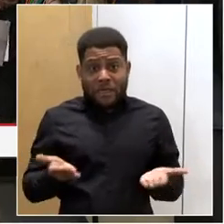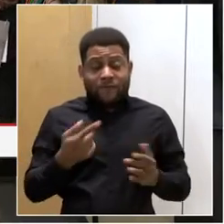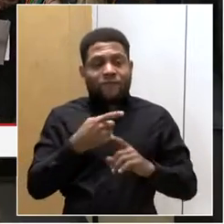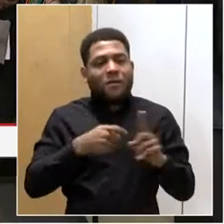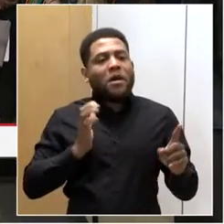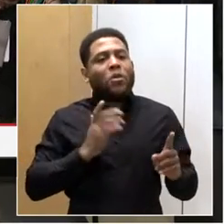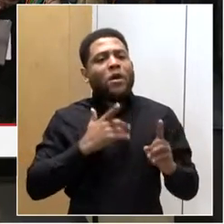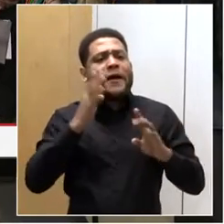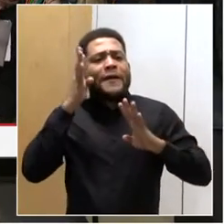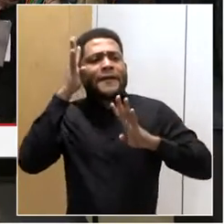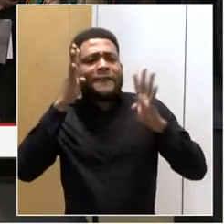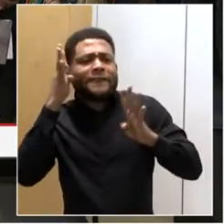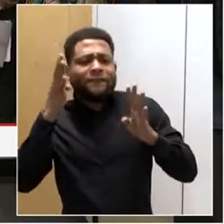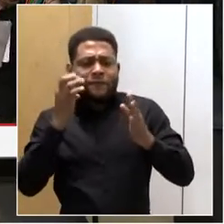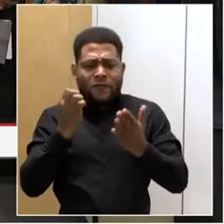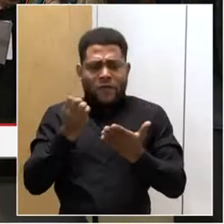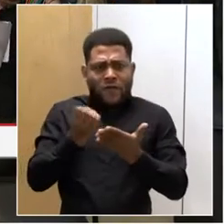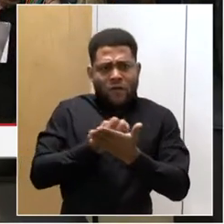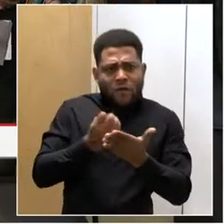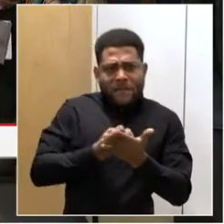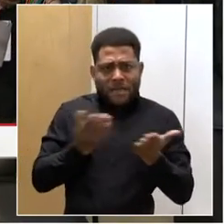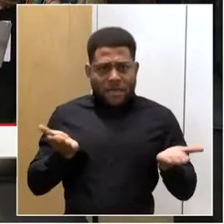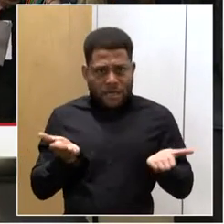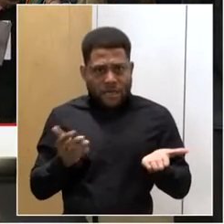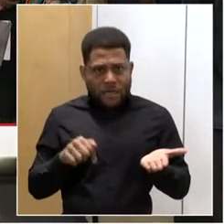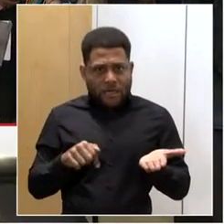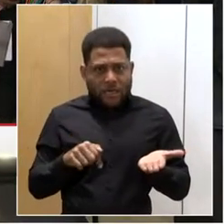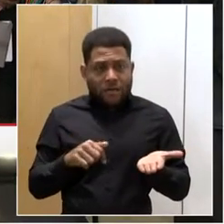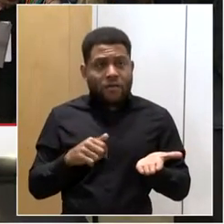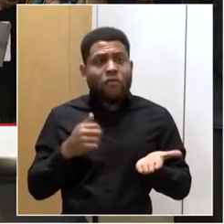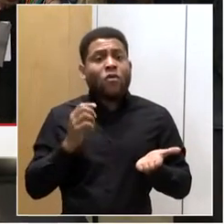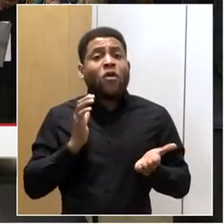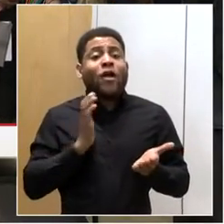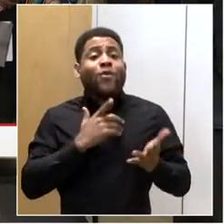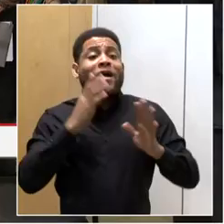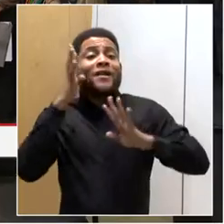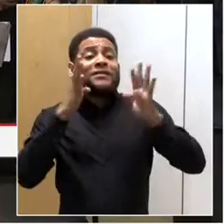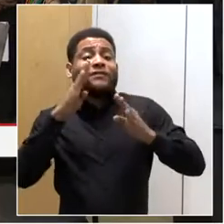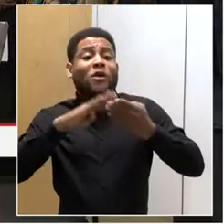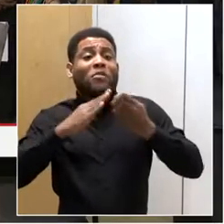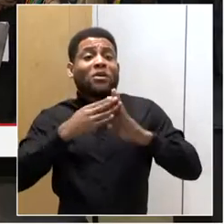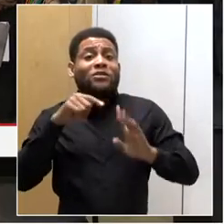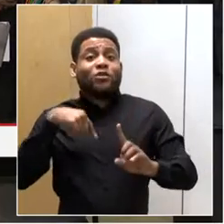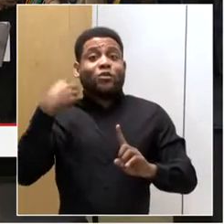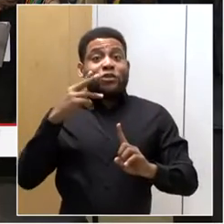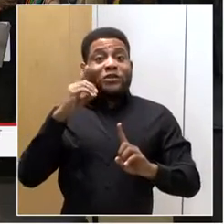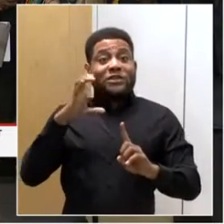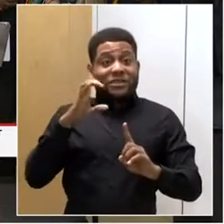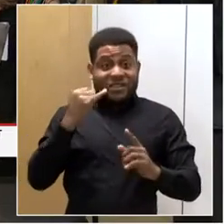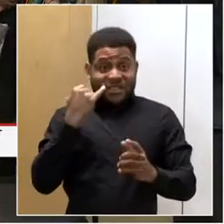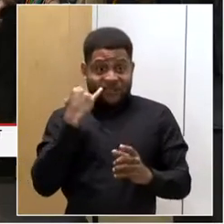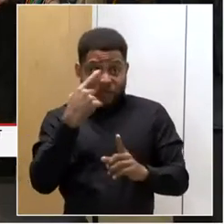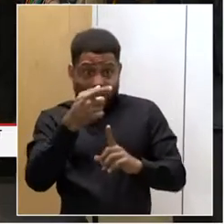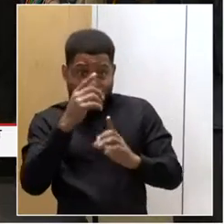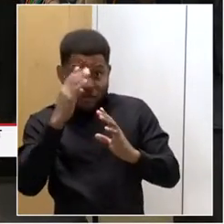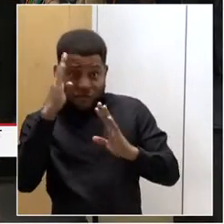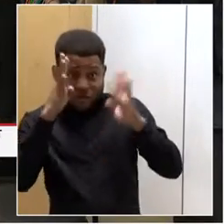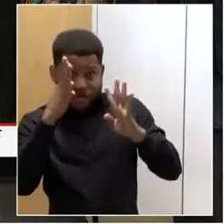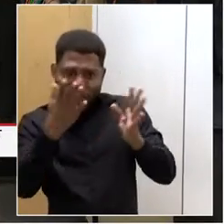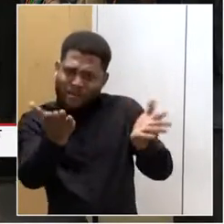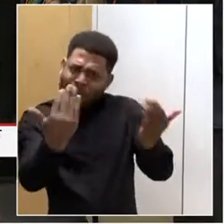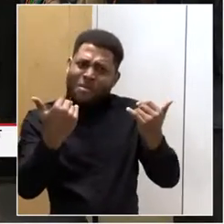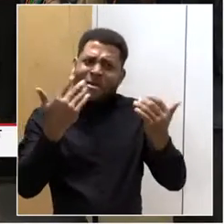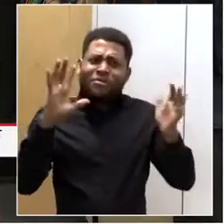creative economy and our creative community in Washington, D.C. If you're D.C. creative, let's hear it for you. Give them a big round of